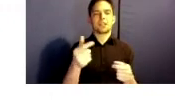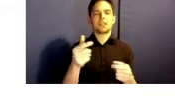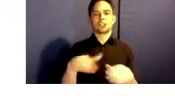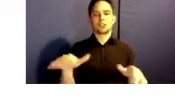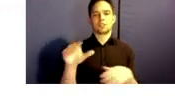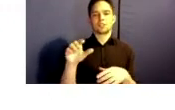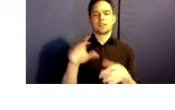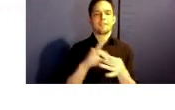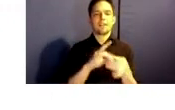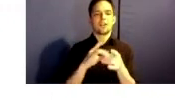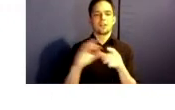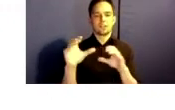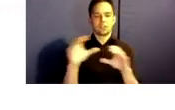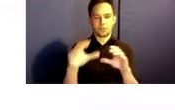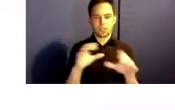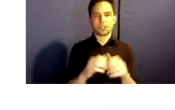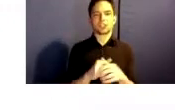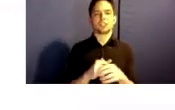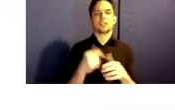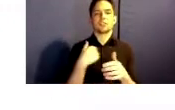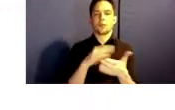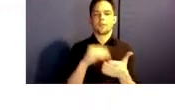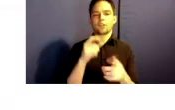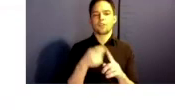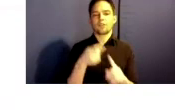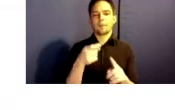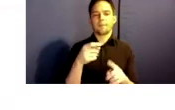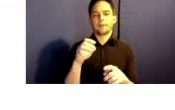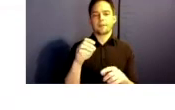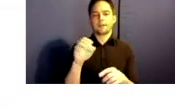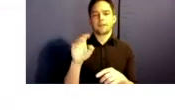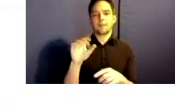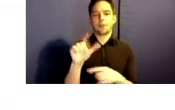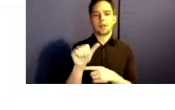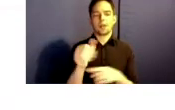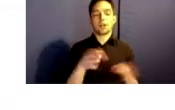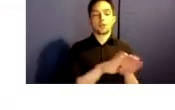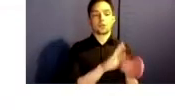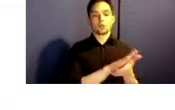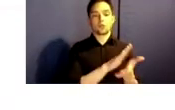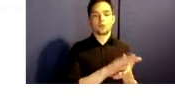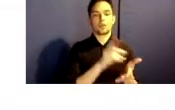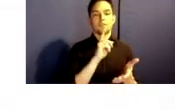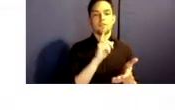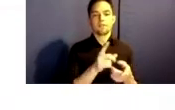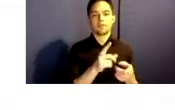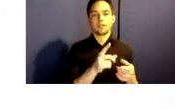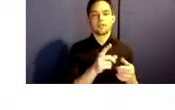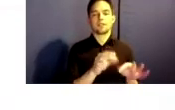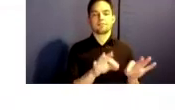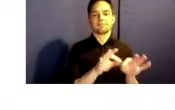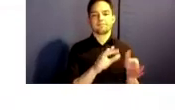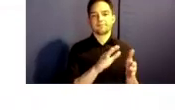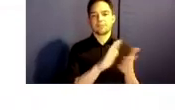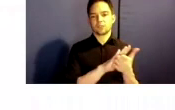forth. So we've learned from the Ebola that closure of schools is very damaging for children, especially for girls. So